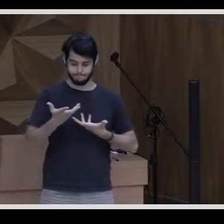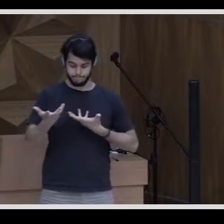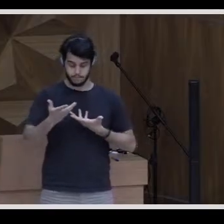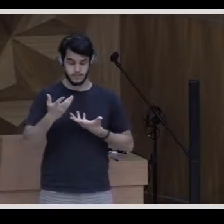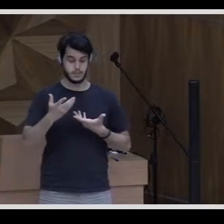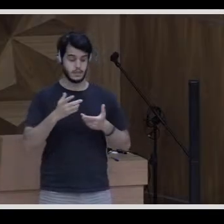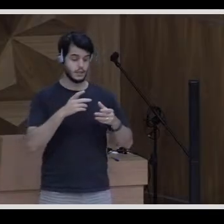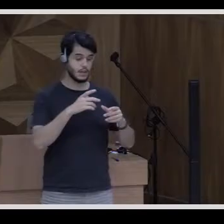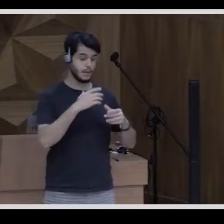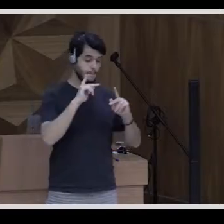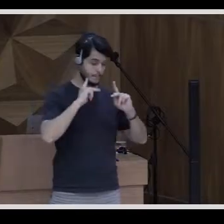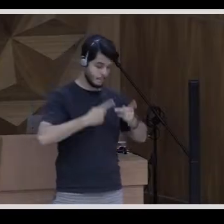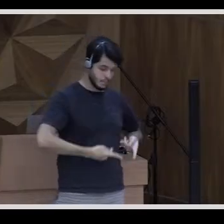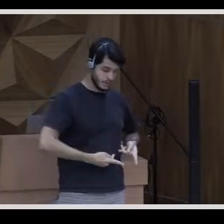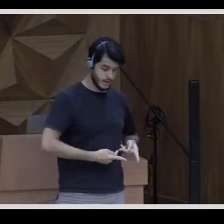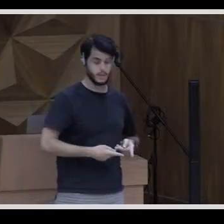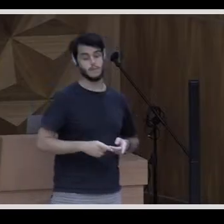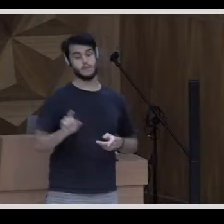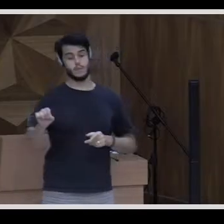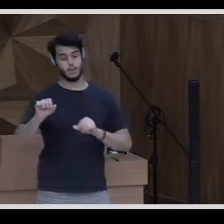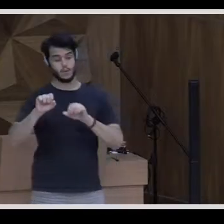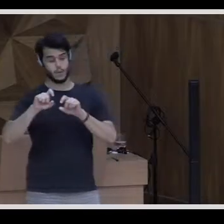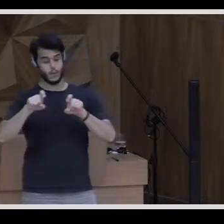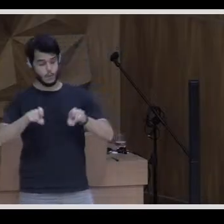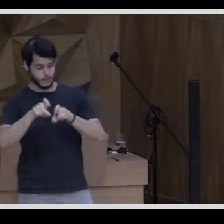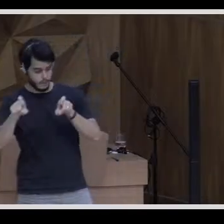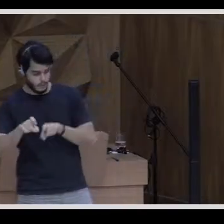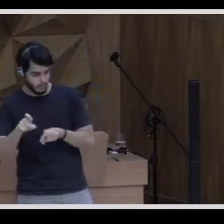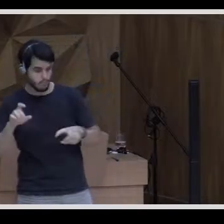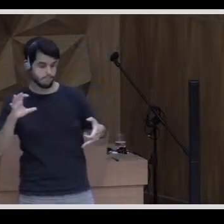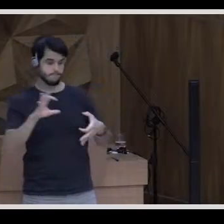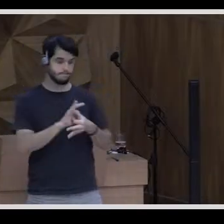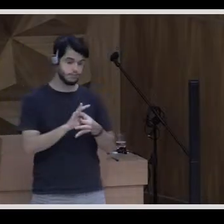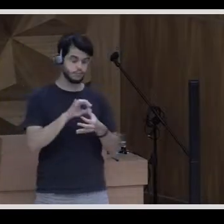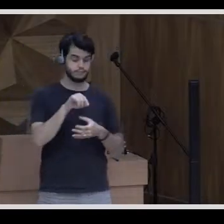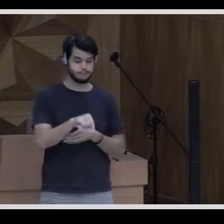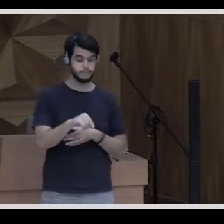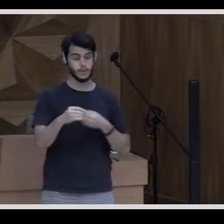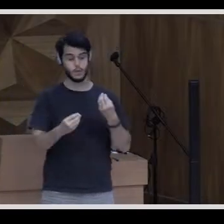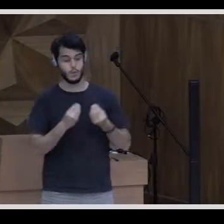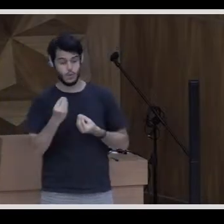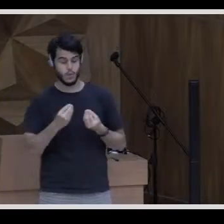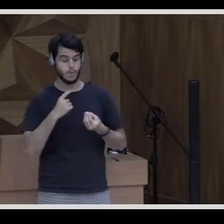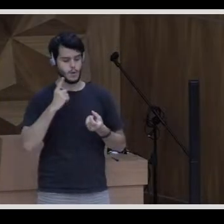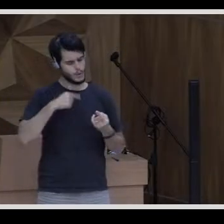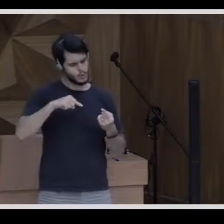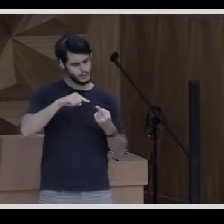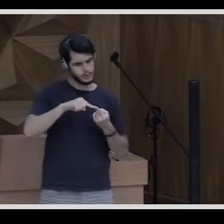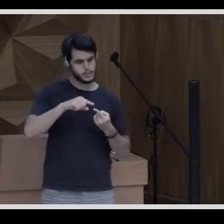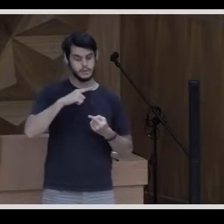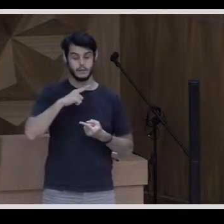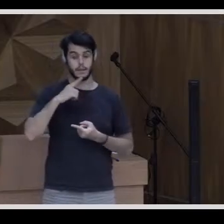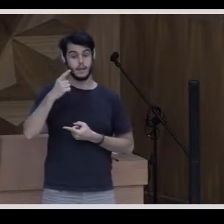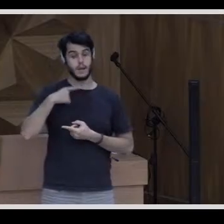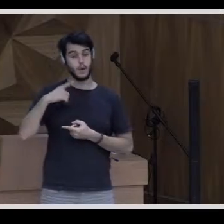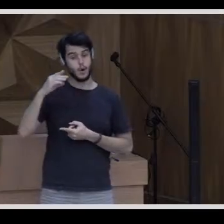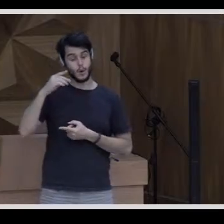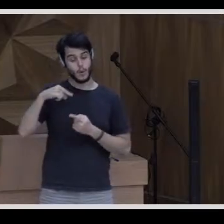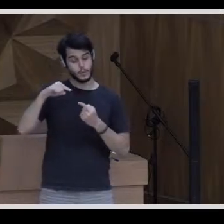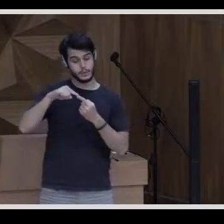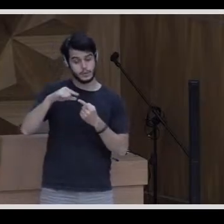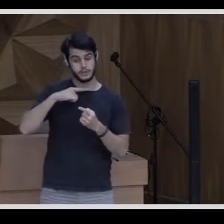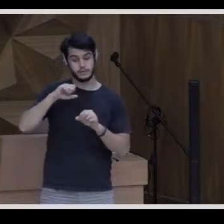have fundamentally the same intent. And that is to make sure we build systems that work and we build systems that people